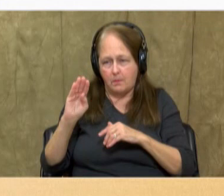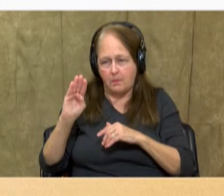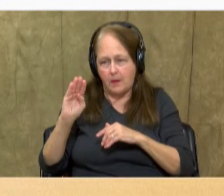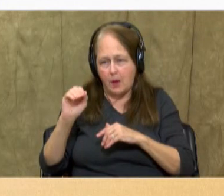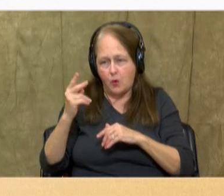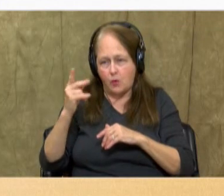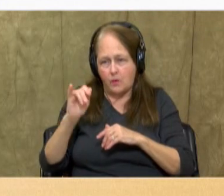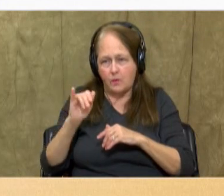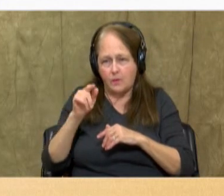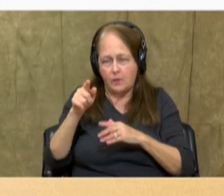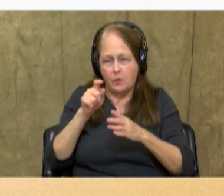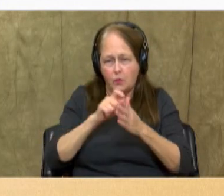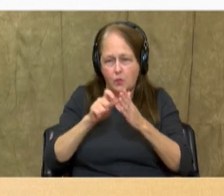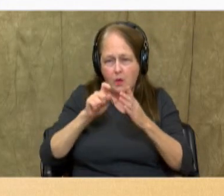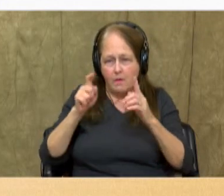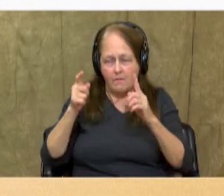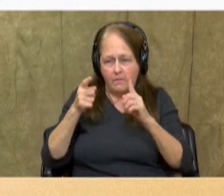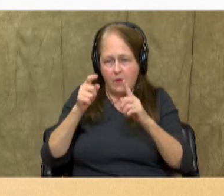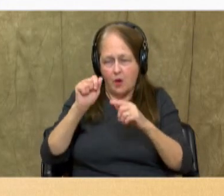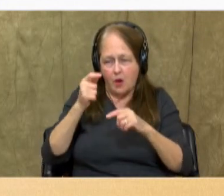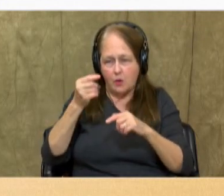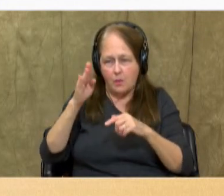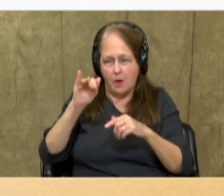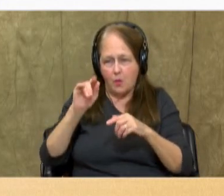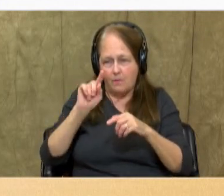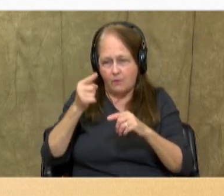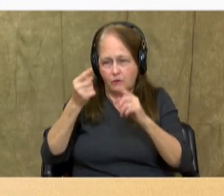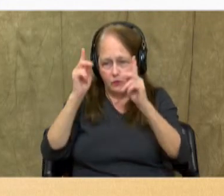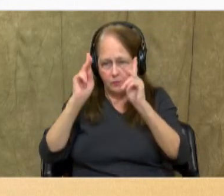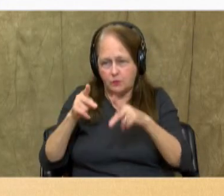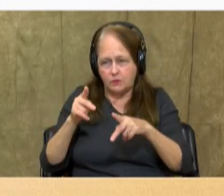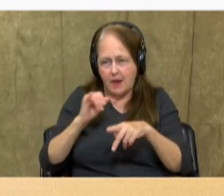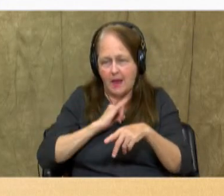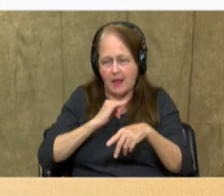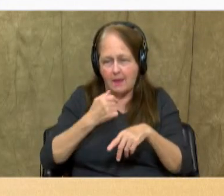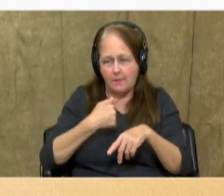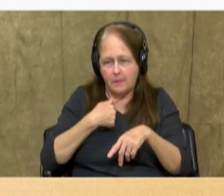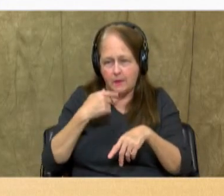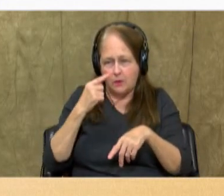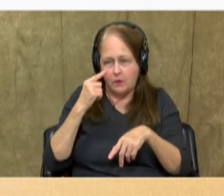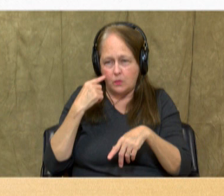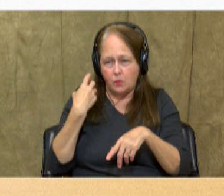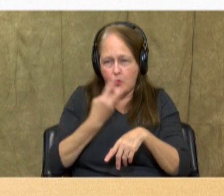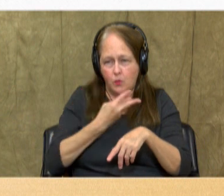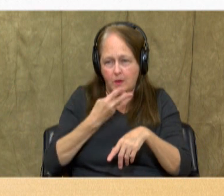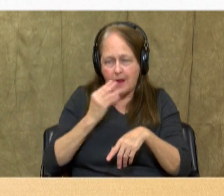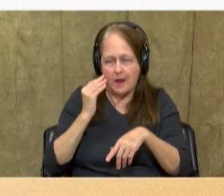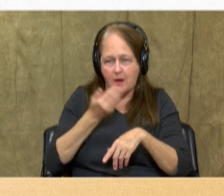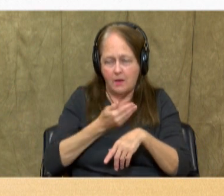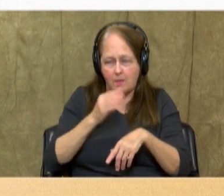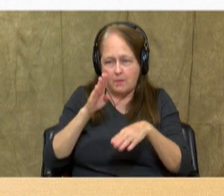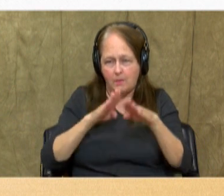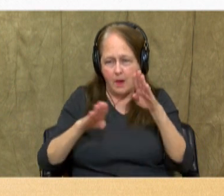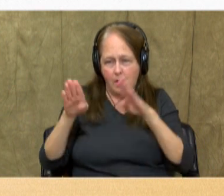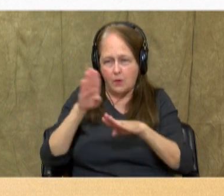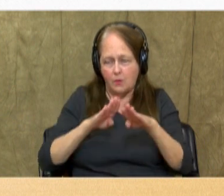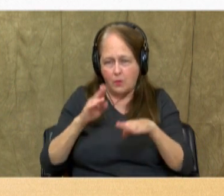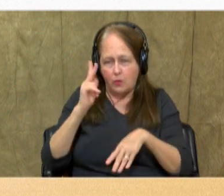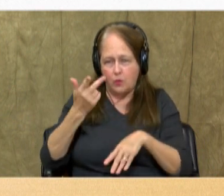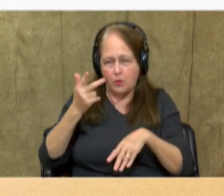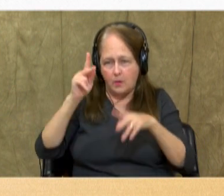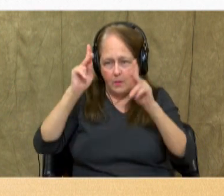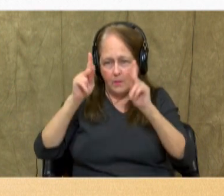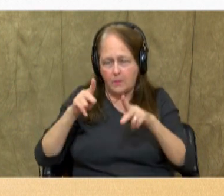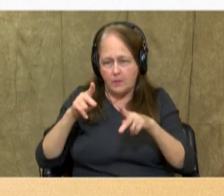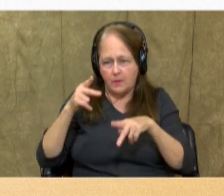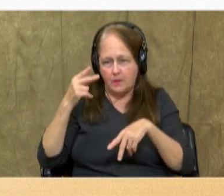autobiographies being written in first person and the pronouns that are used in first person. We also discussed the biography, how it's written in third